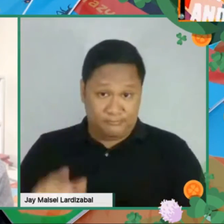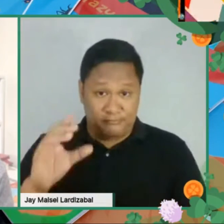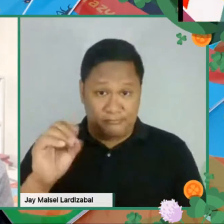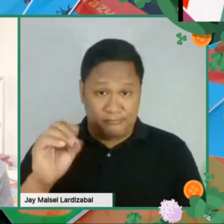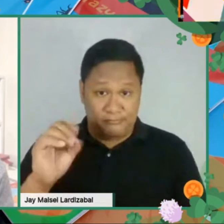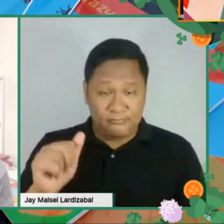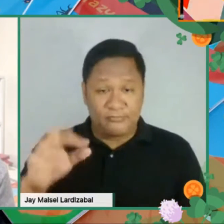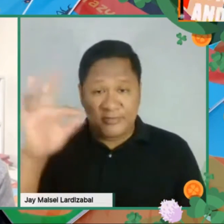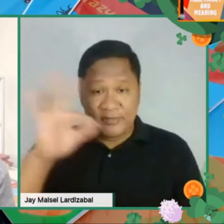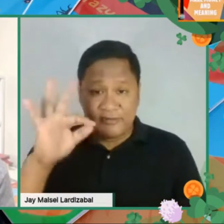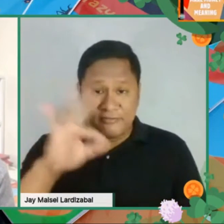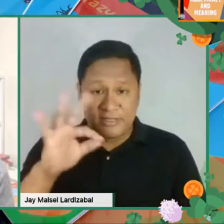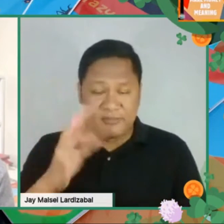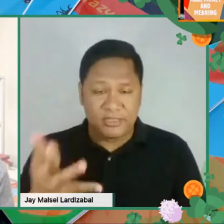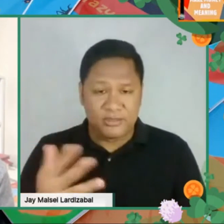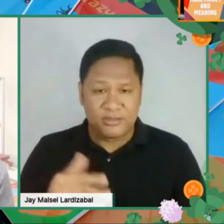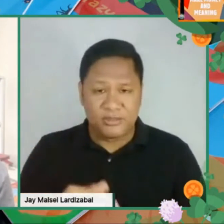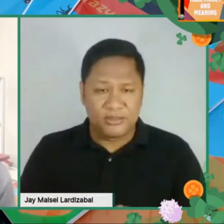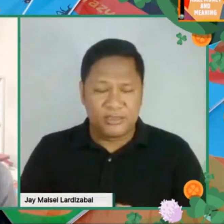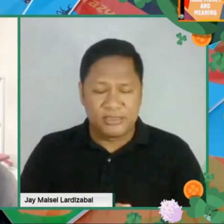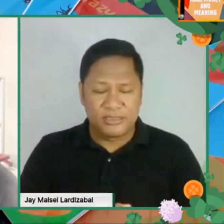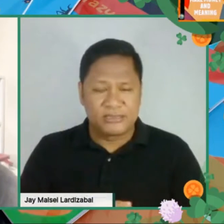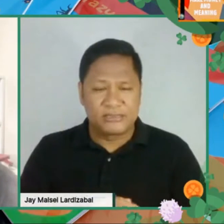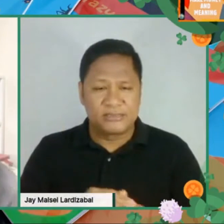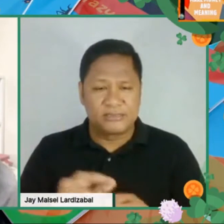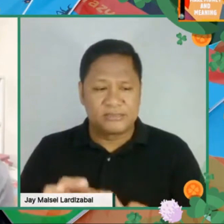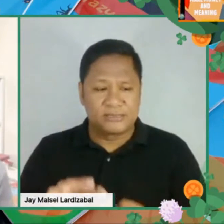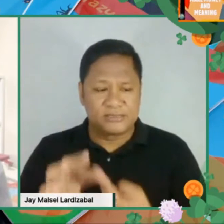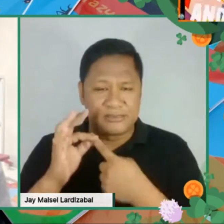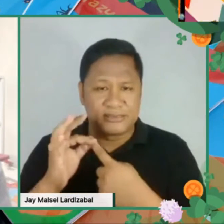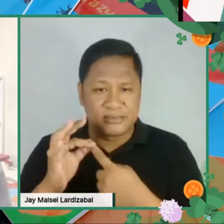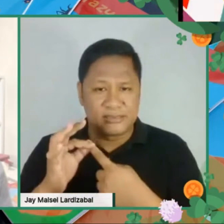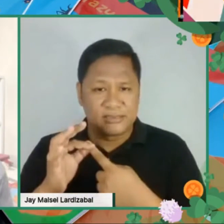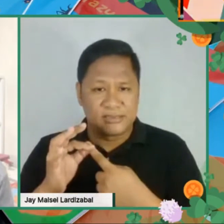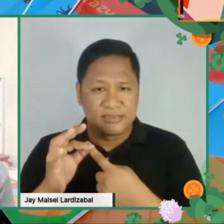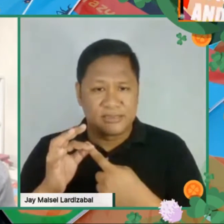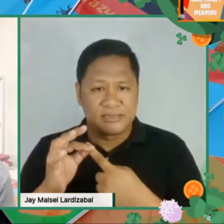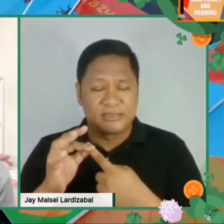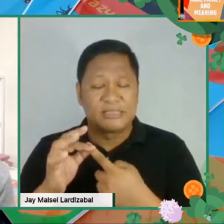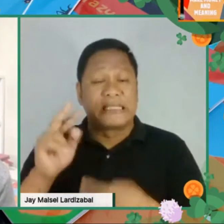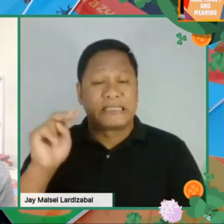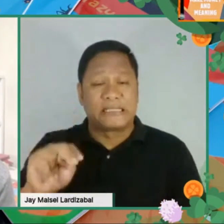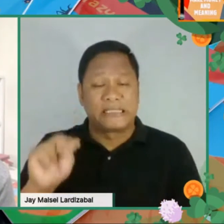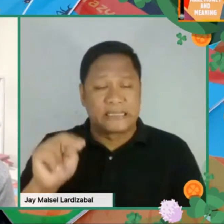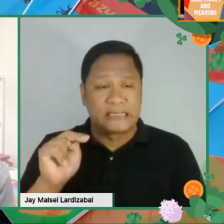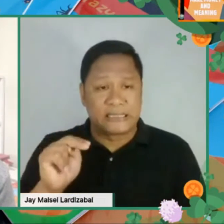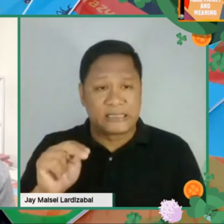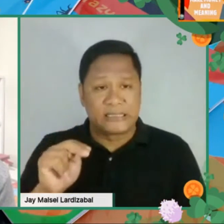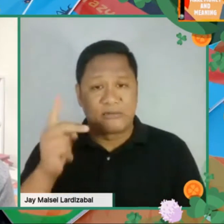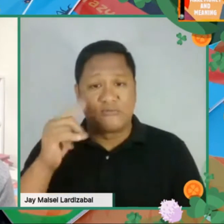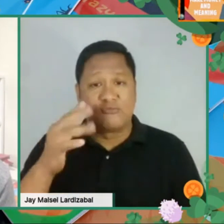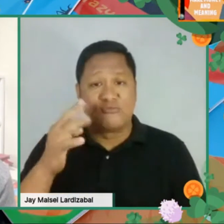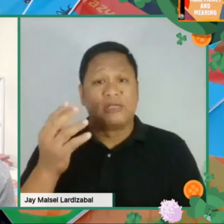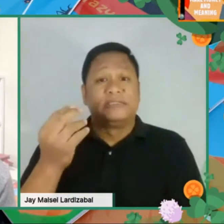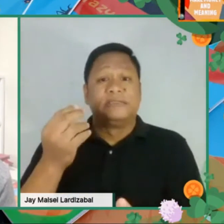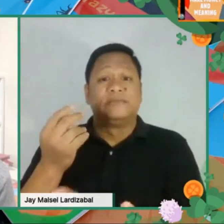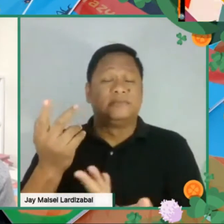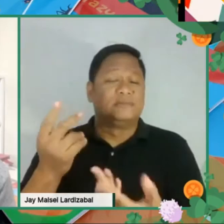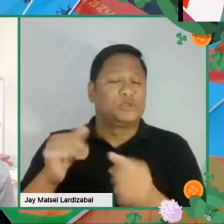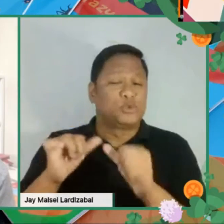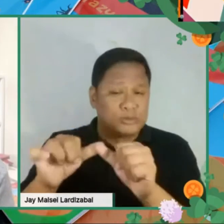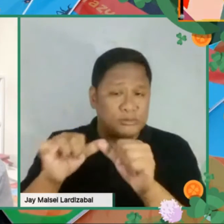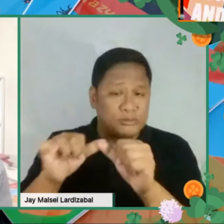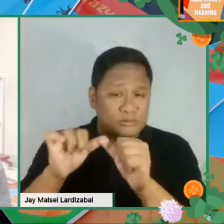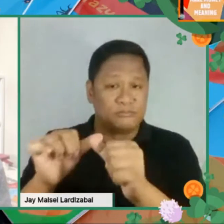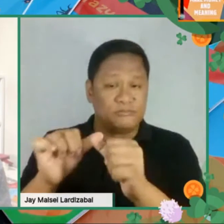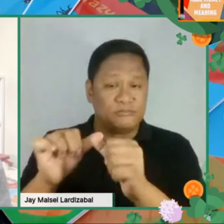Filipinos, most especially, are in need of income generating projects.